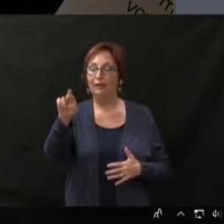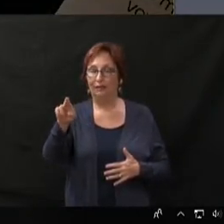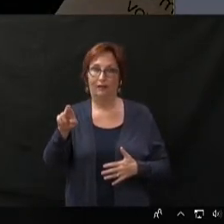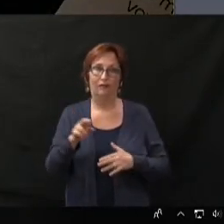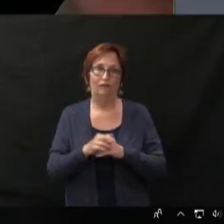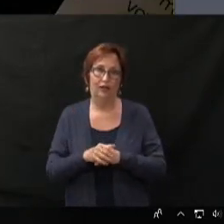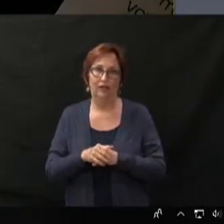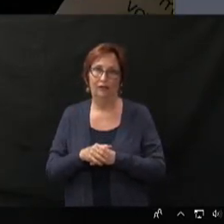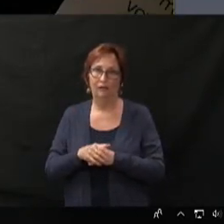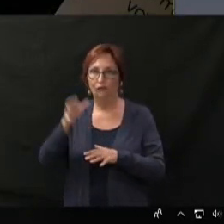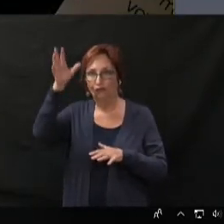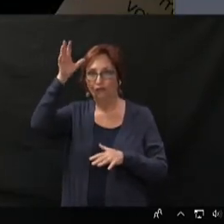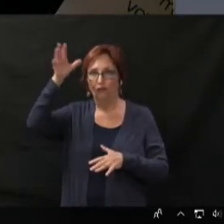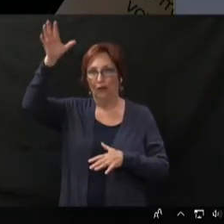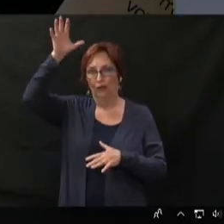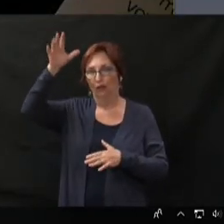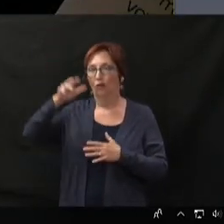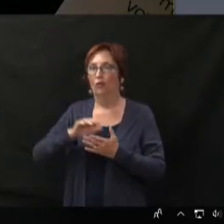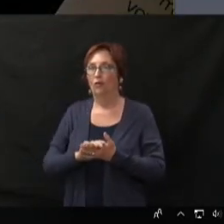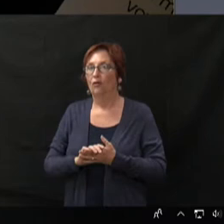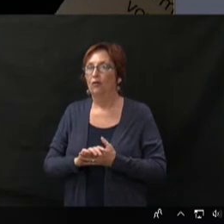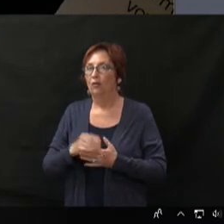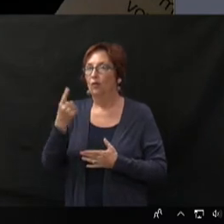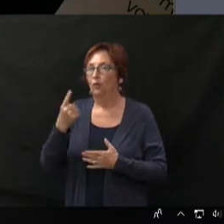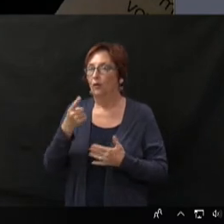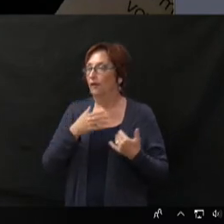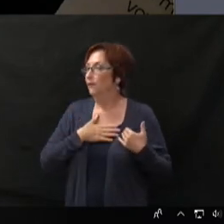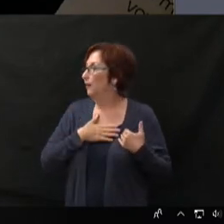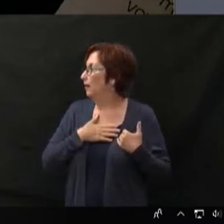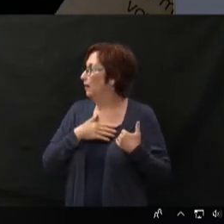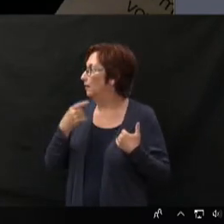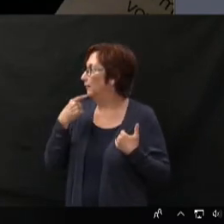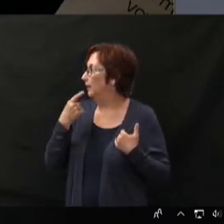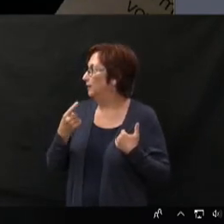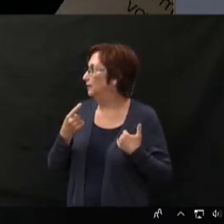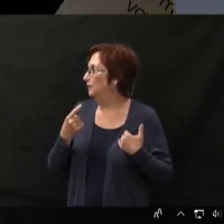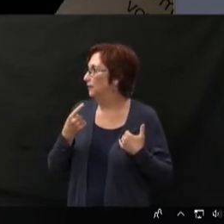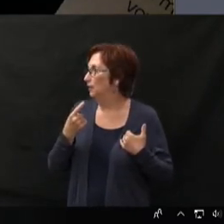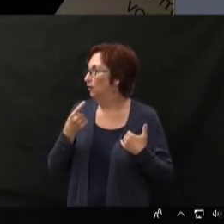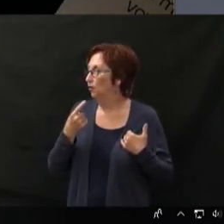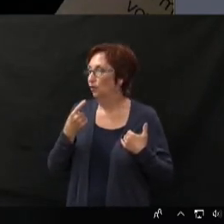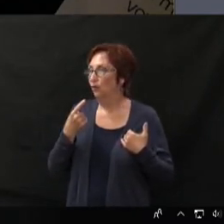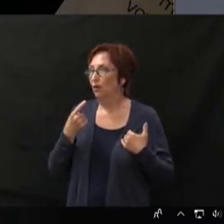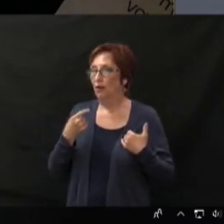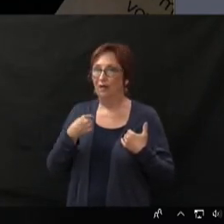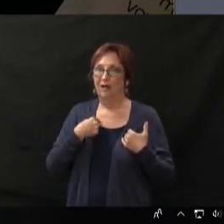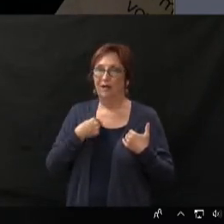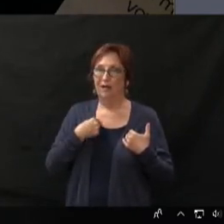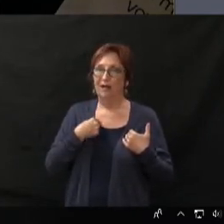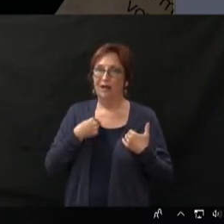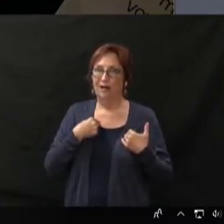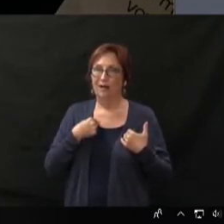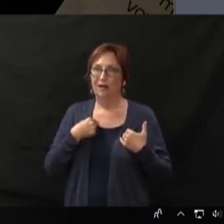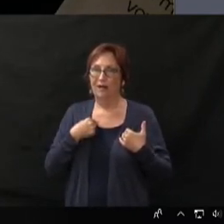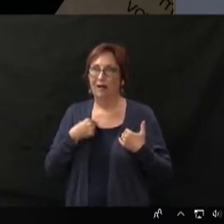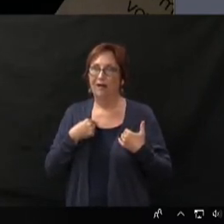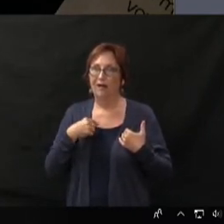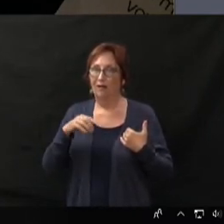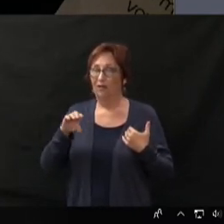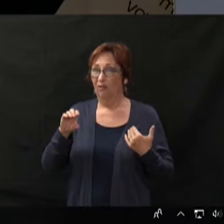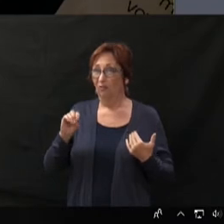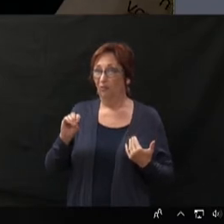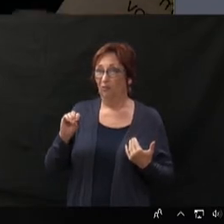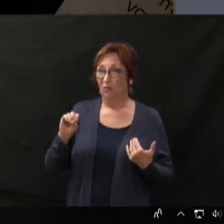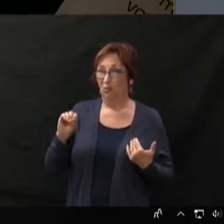I'm going to tell you, this is one of my, you know, I'm going to tell you before I learned Orton, I was the worst speller, and one of my things is it I-E